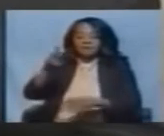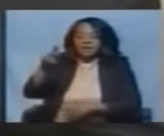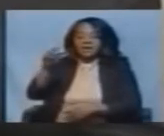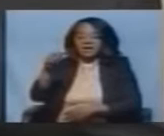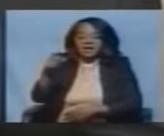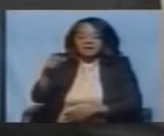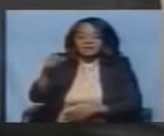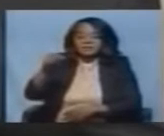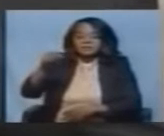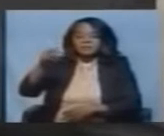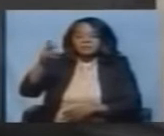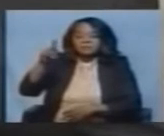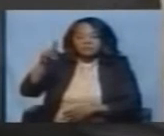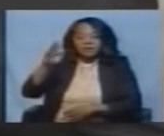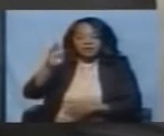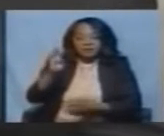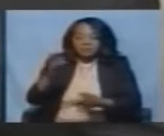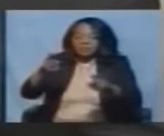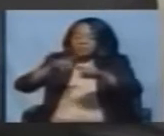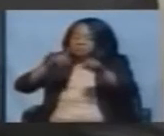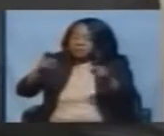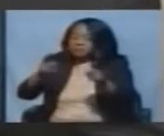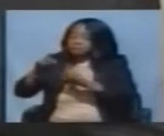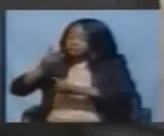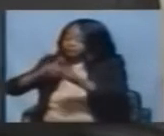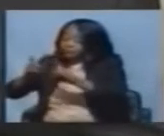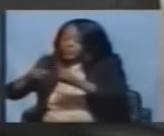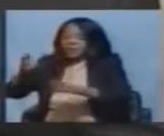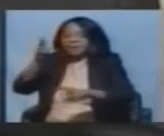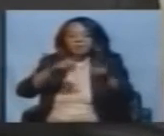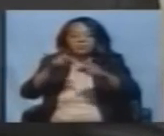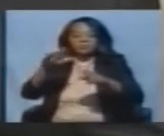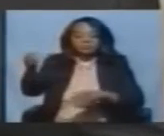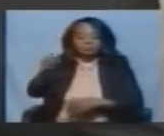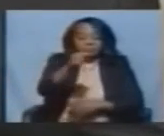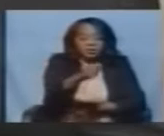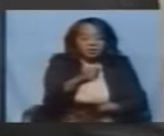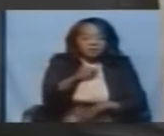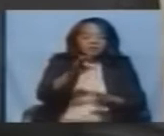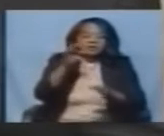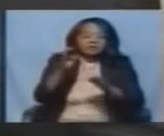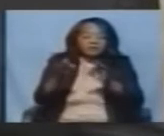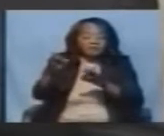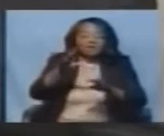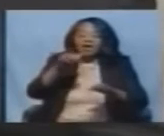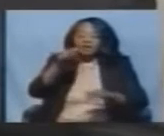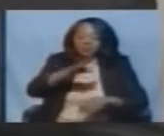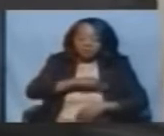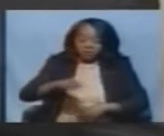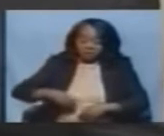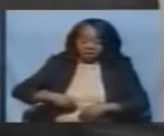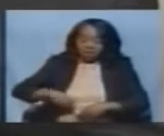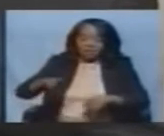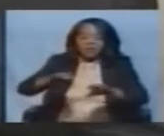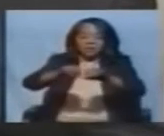have a discussion with PSMD, and you've told them, the people that you are employing that are not ZIPS members are actually breaking the law.